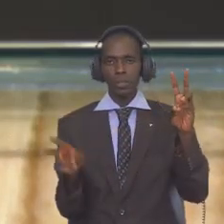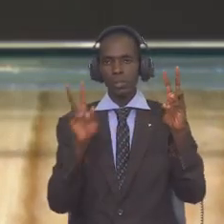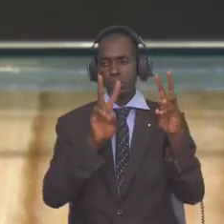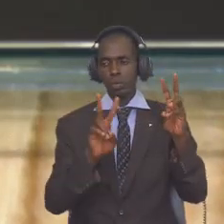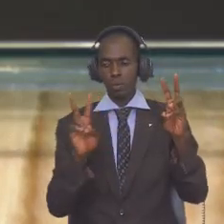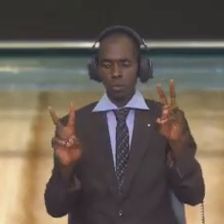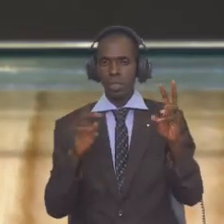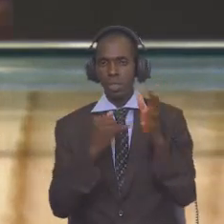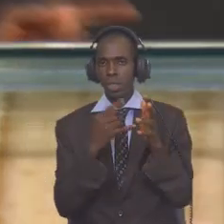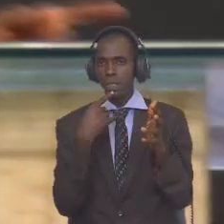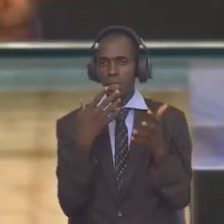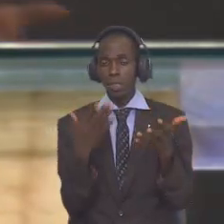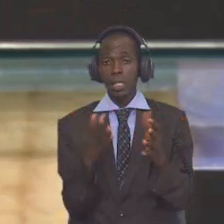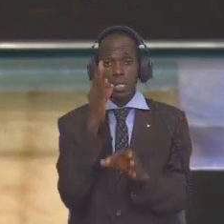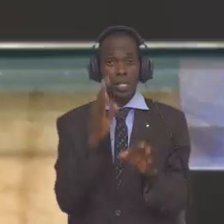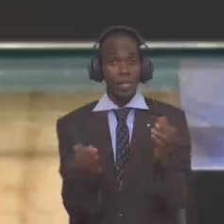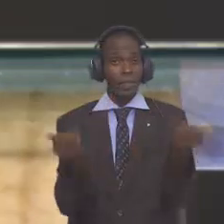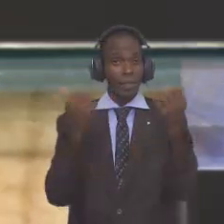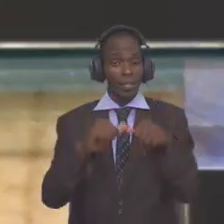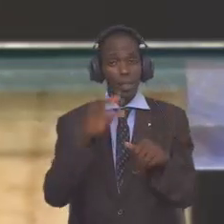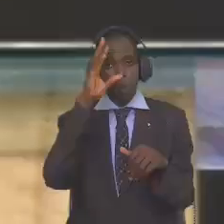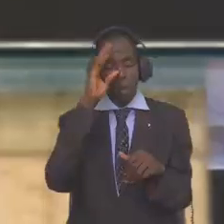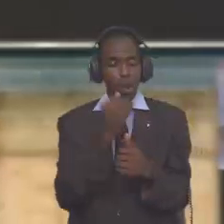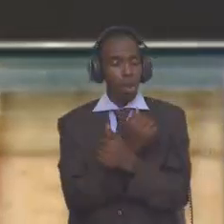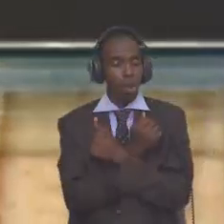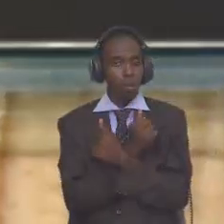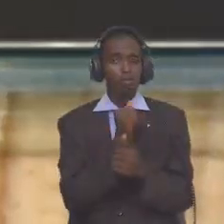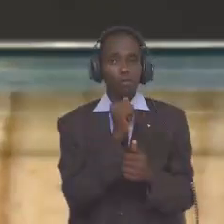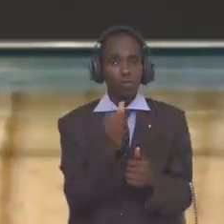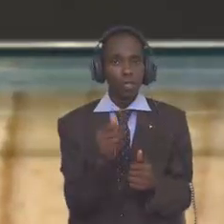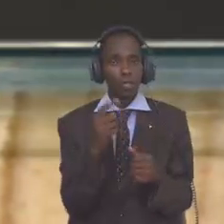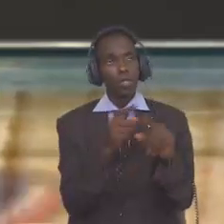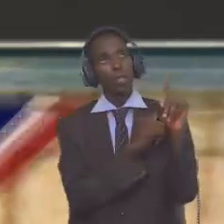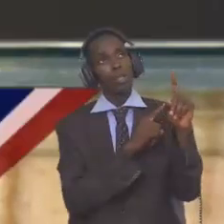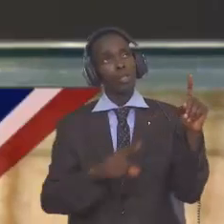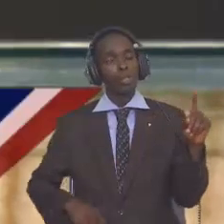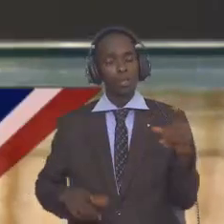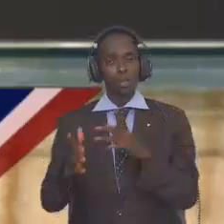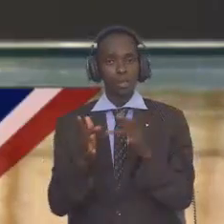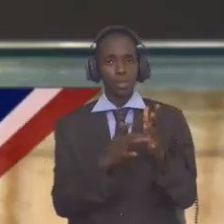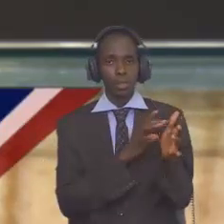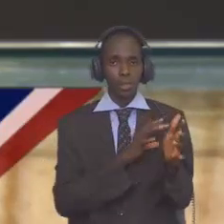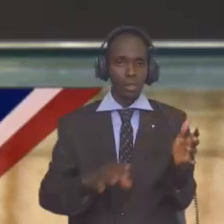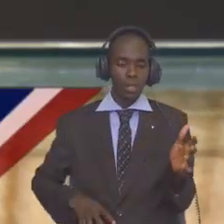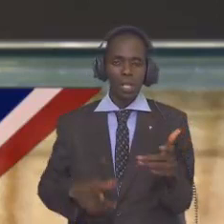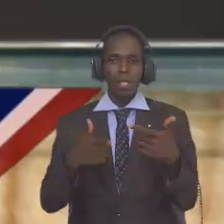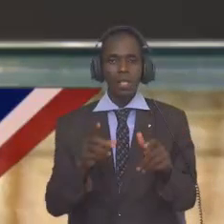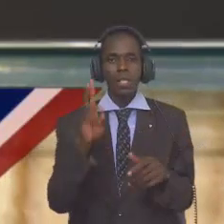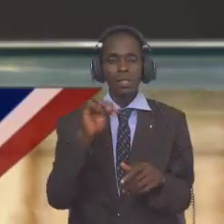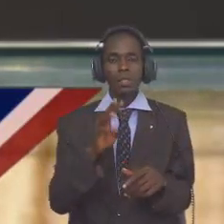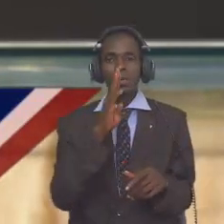22, it says, if any man love not the Lord Jesus Christ, let him